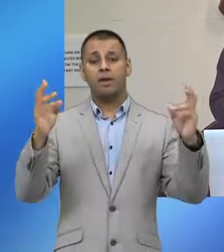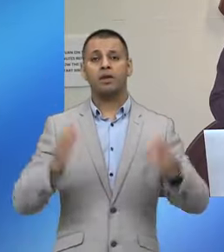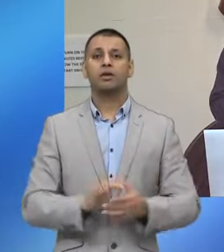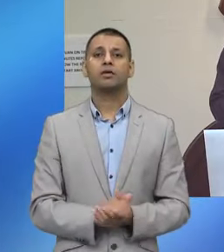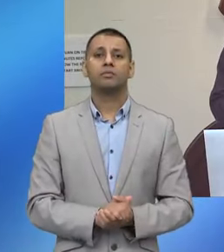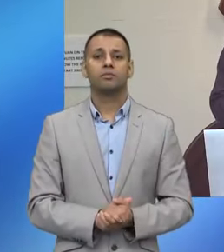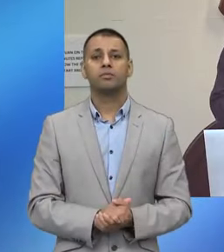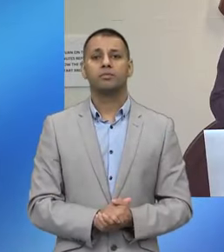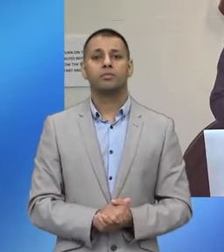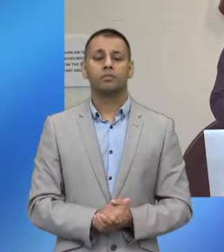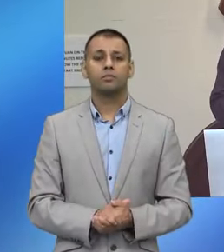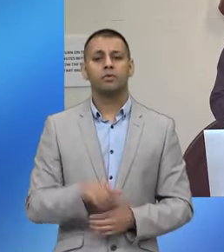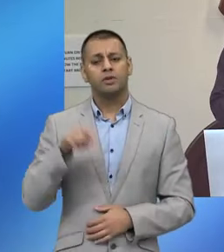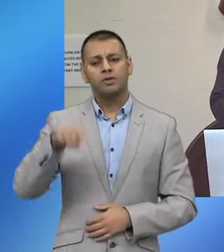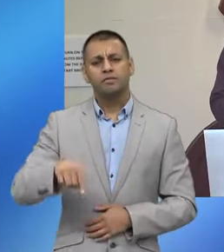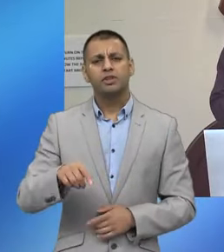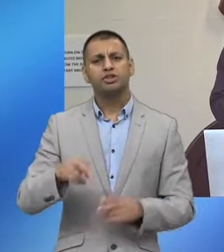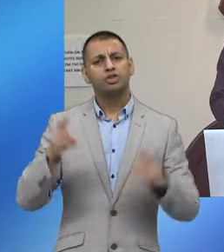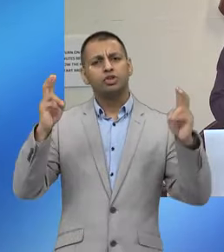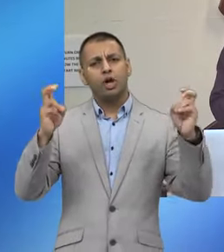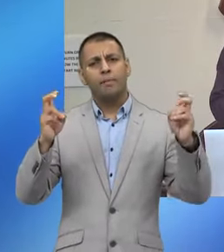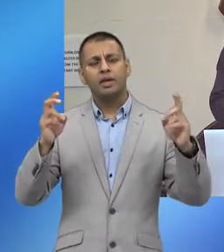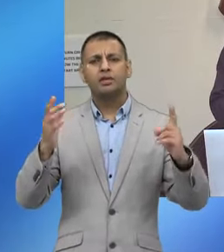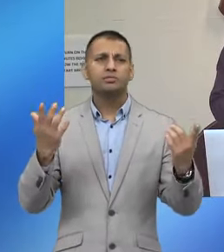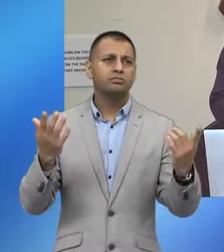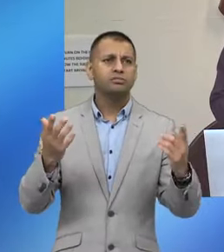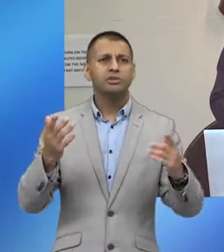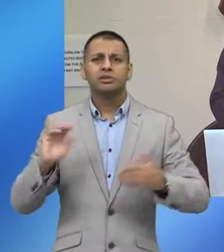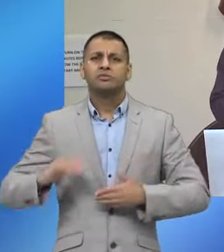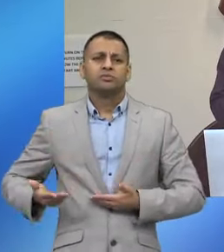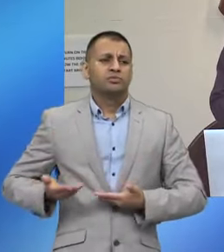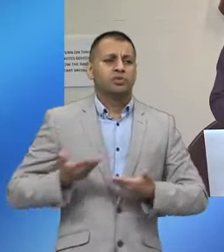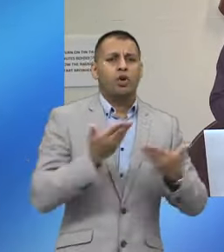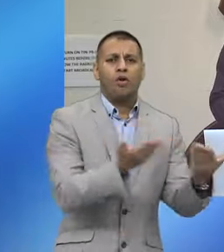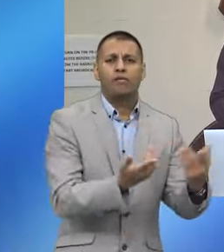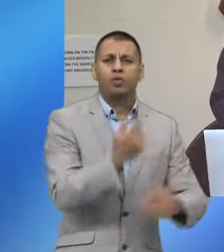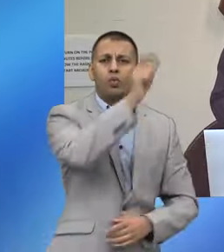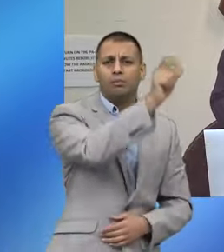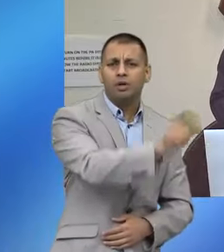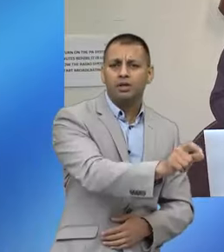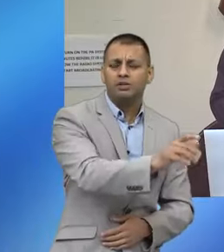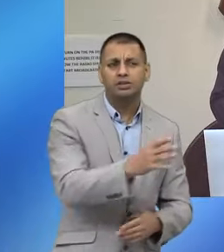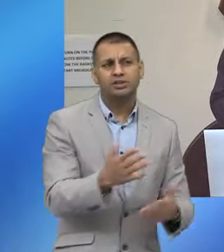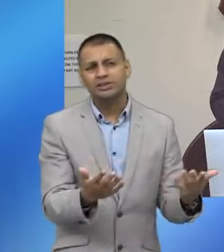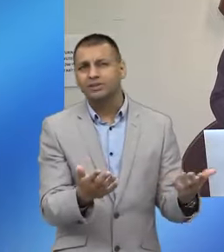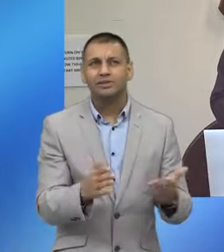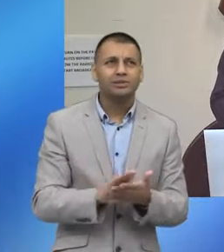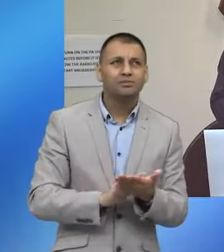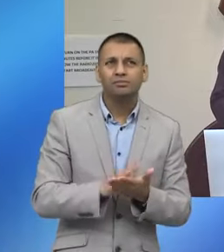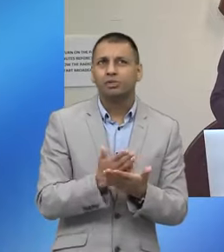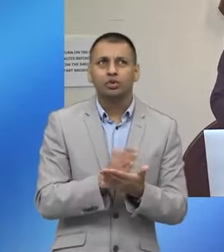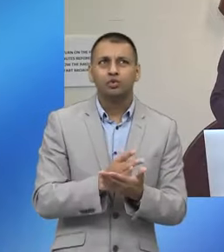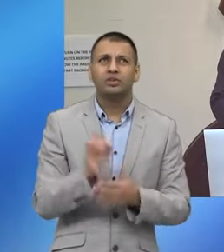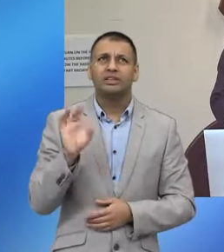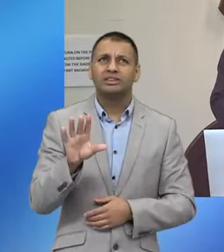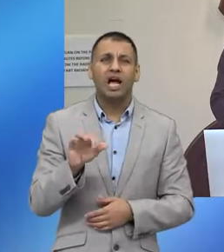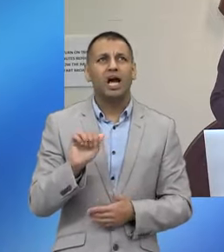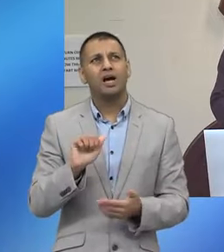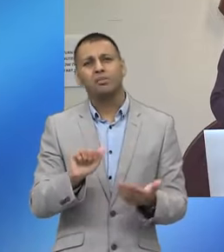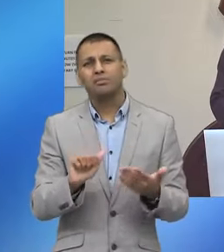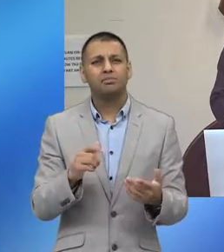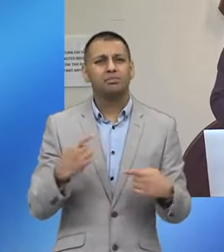topic. And this topic, I don't want to say is dedicated because I don't know that to be from Al-Islam, to dedicate a talk to Fulan